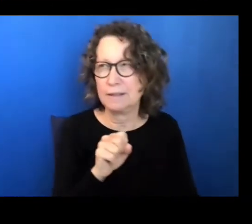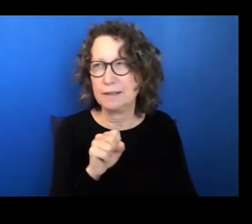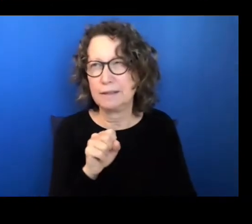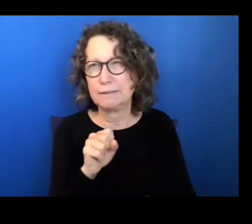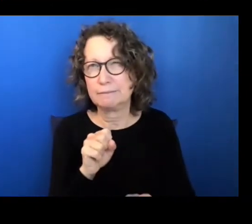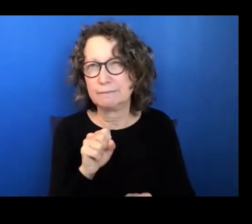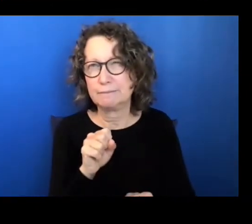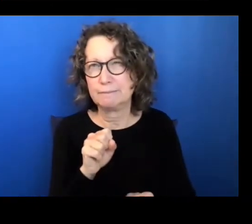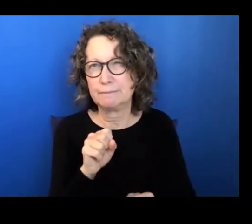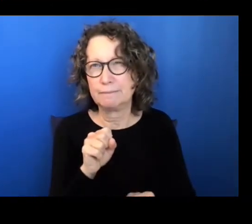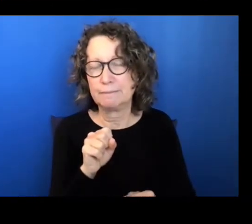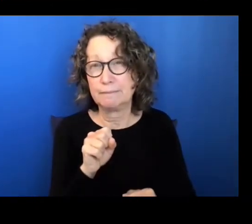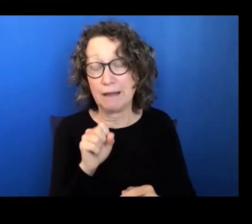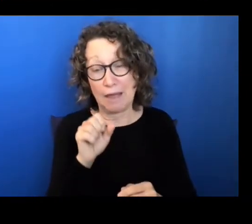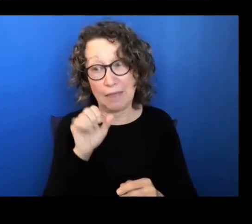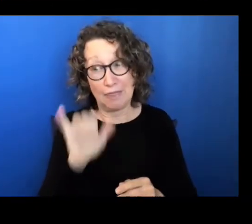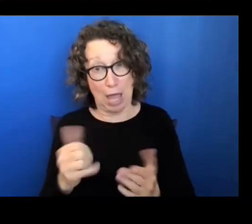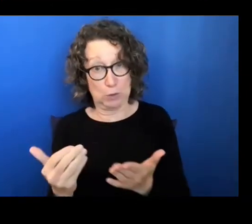that will play